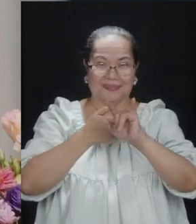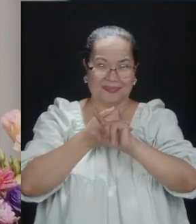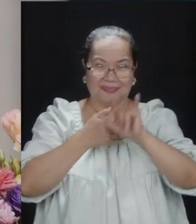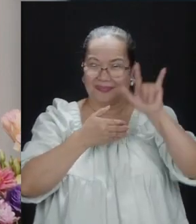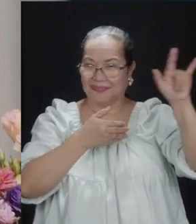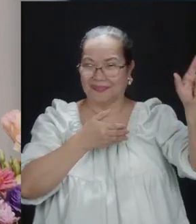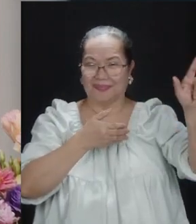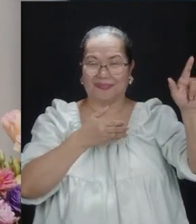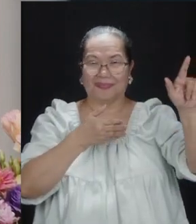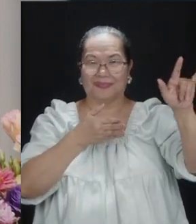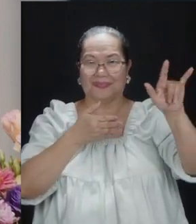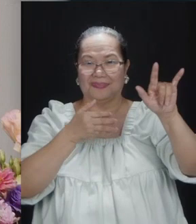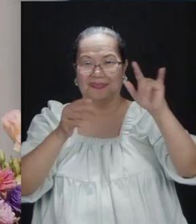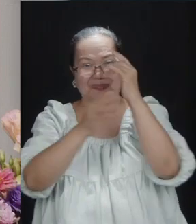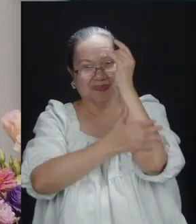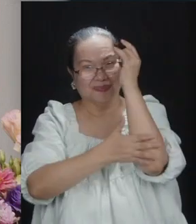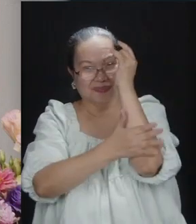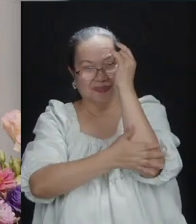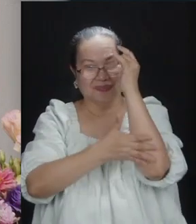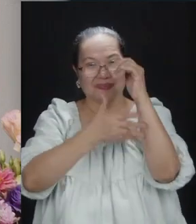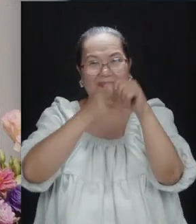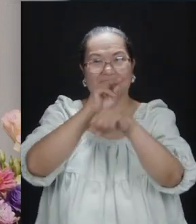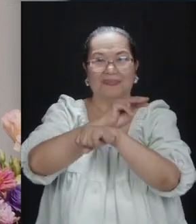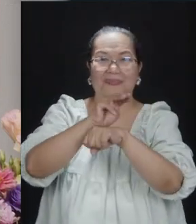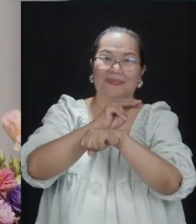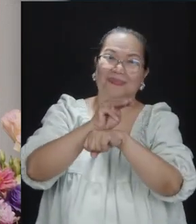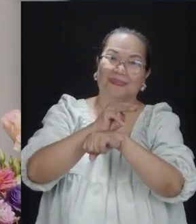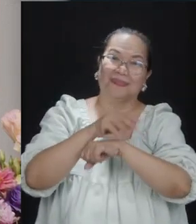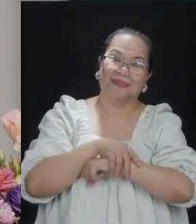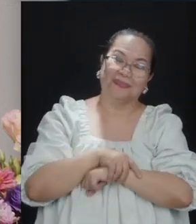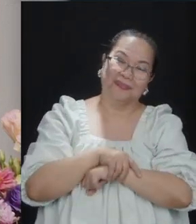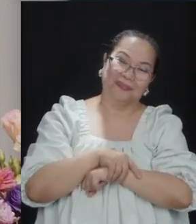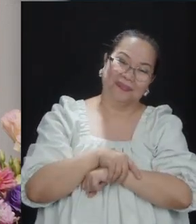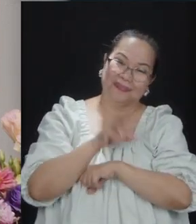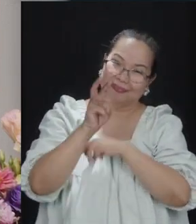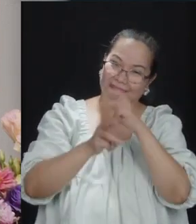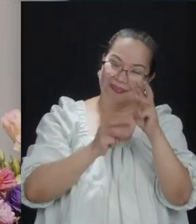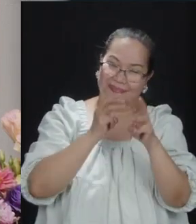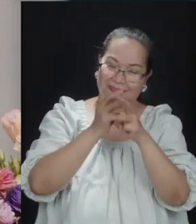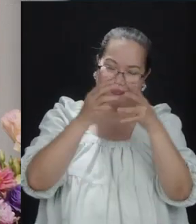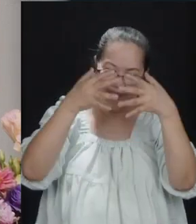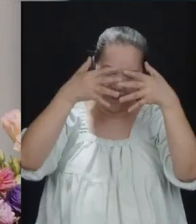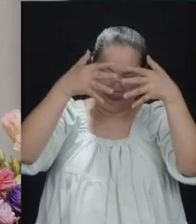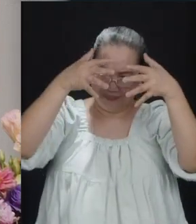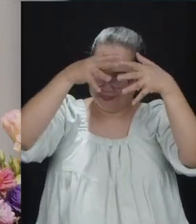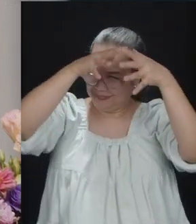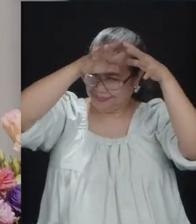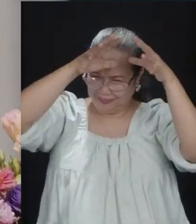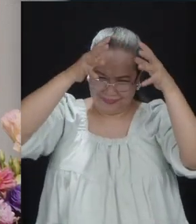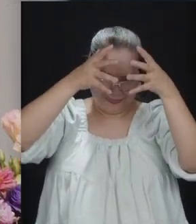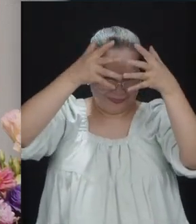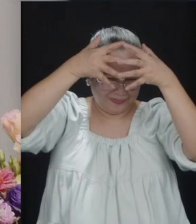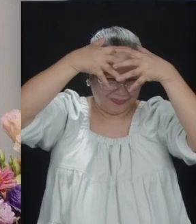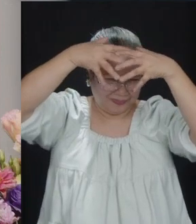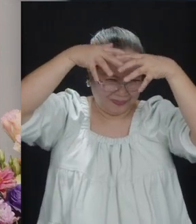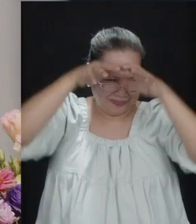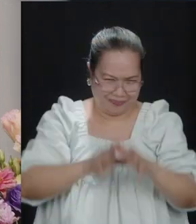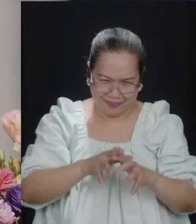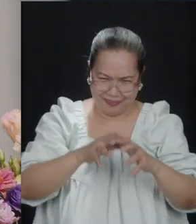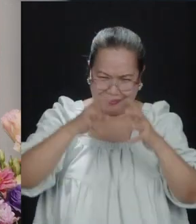to another country for ministry. Now that the world crumbled for me is an